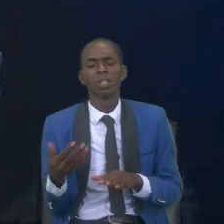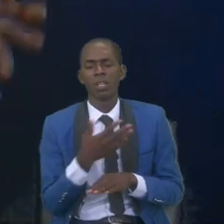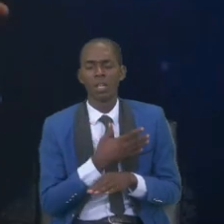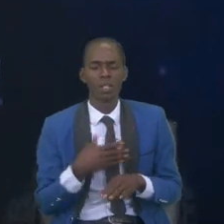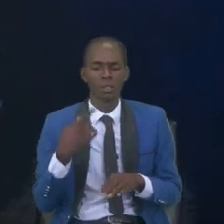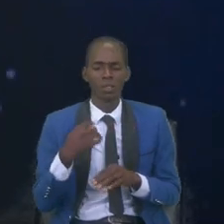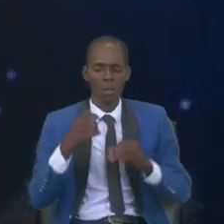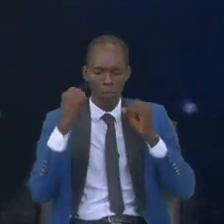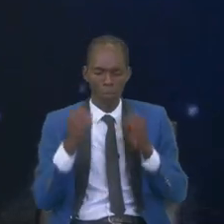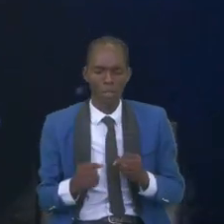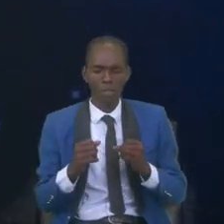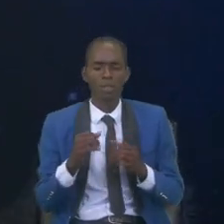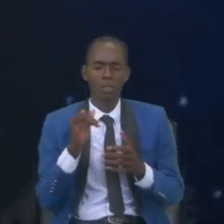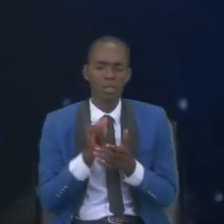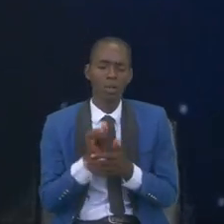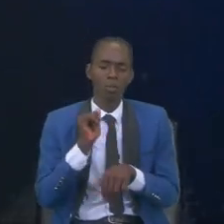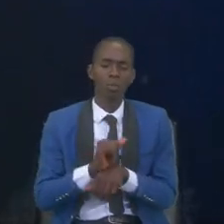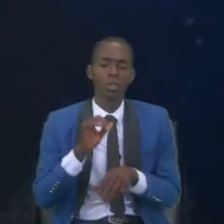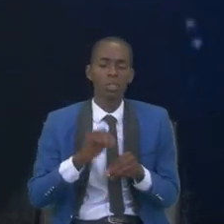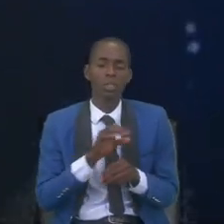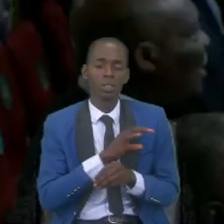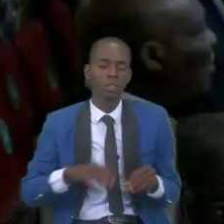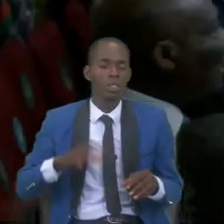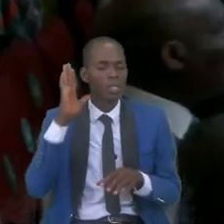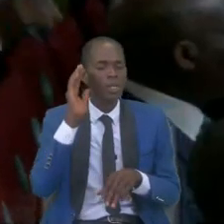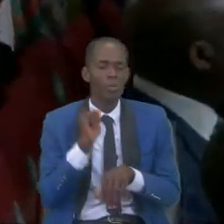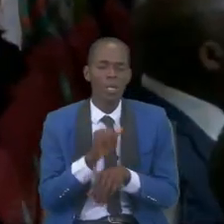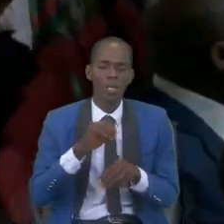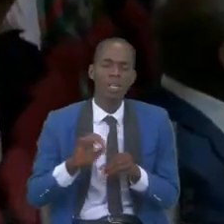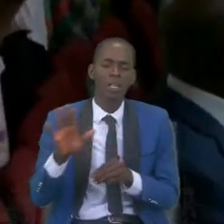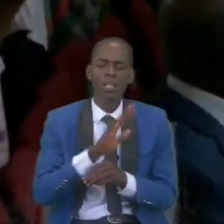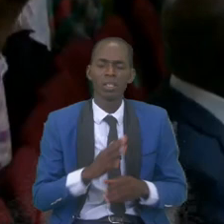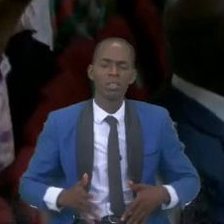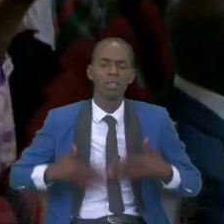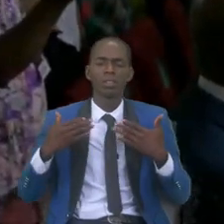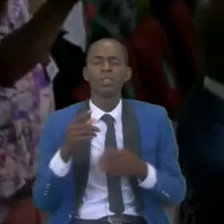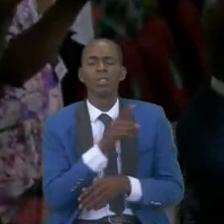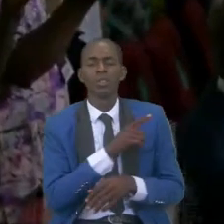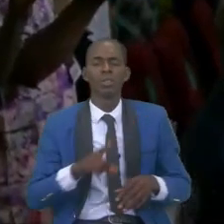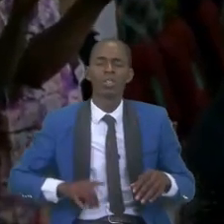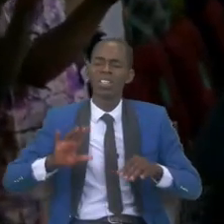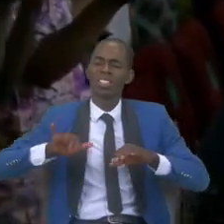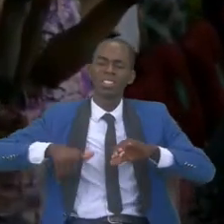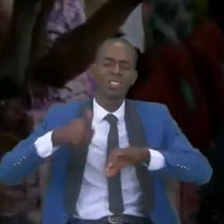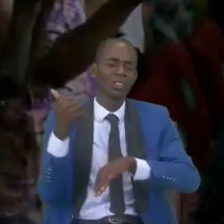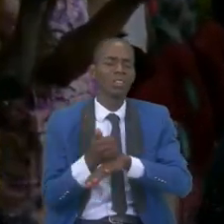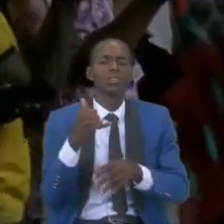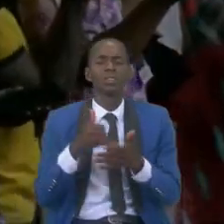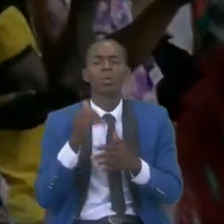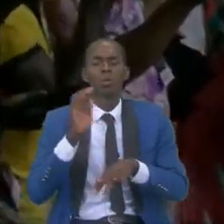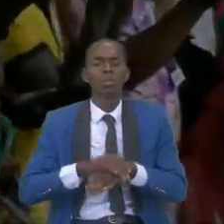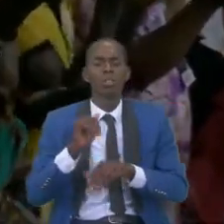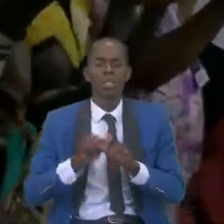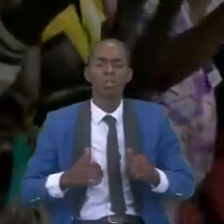that walked in Christ will walk in your life. Lord, confirm it in every life